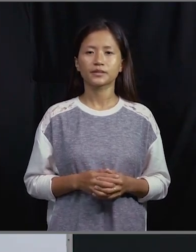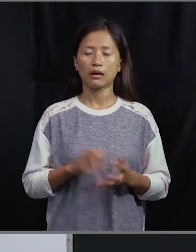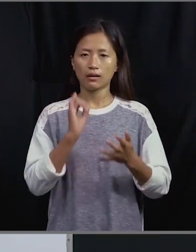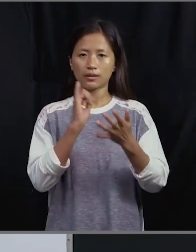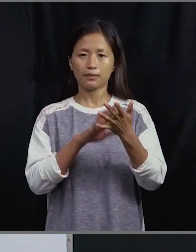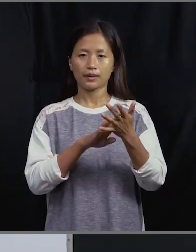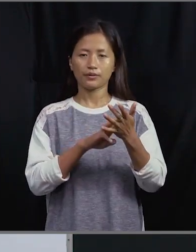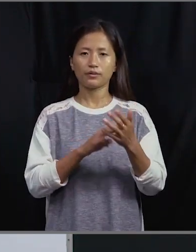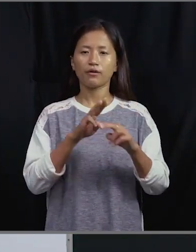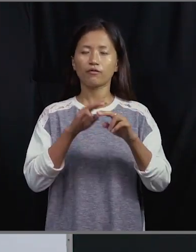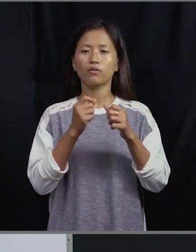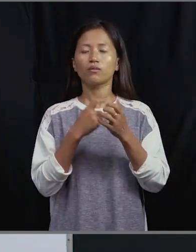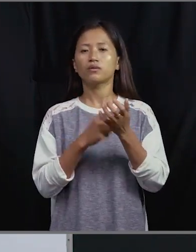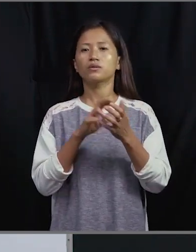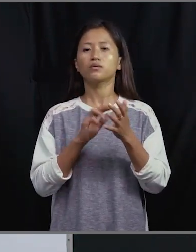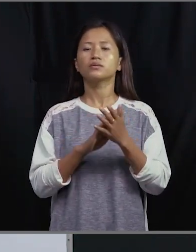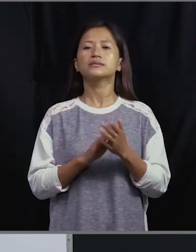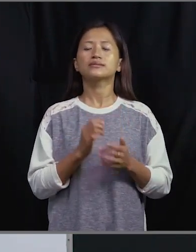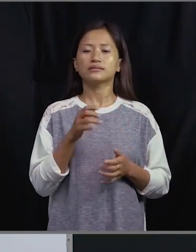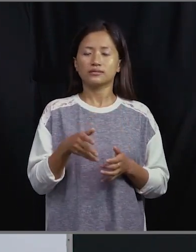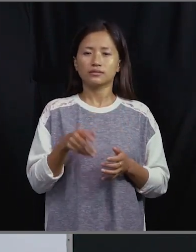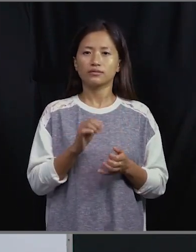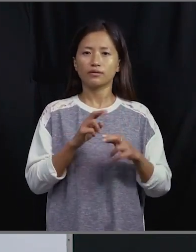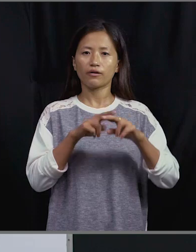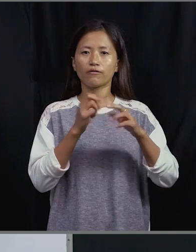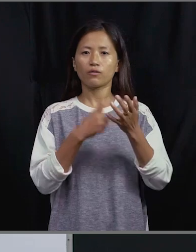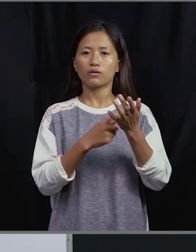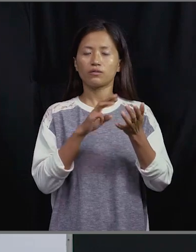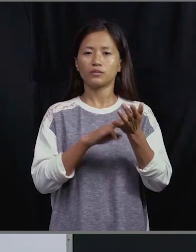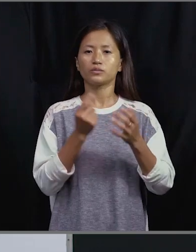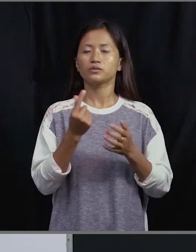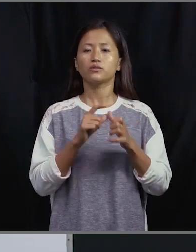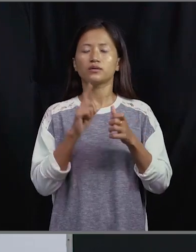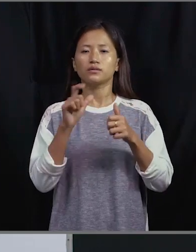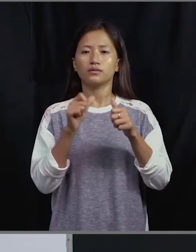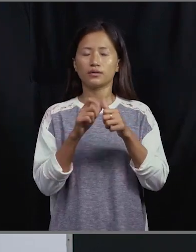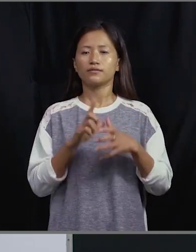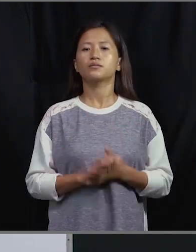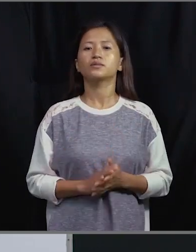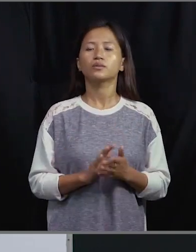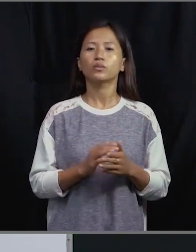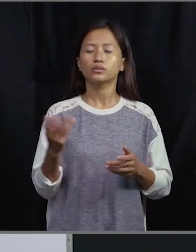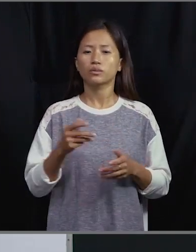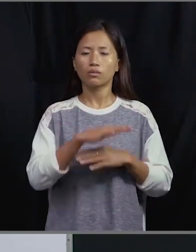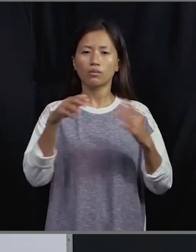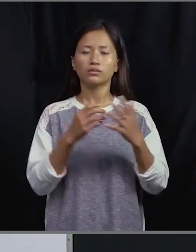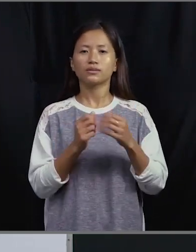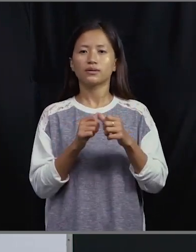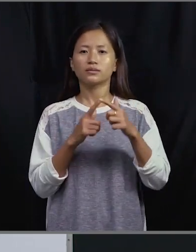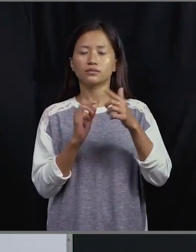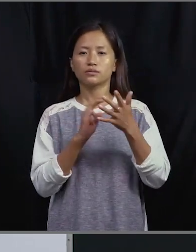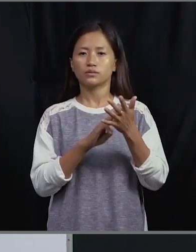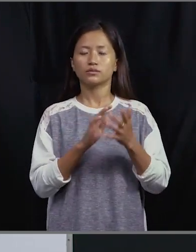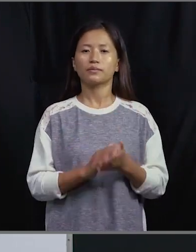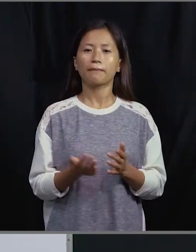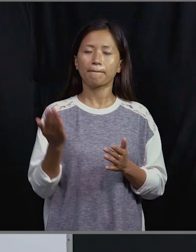Empirical formula, it is the formula which represents the simplest whole number of atoms of various elements